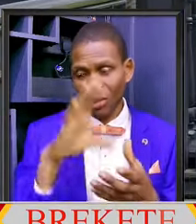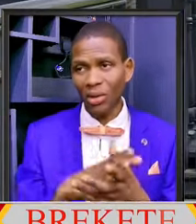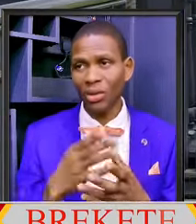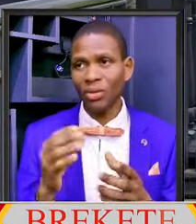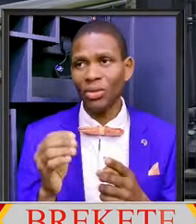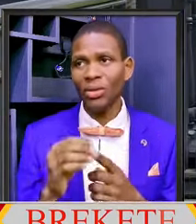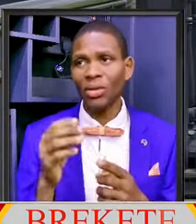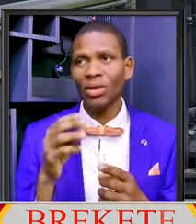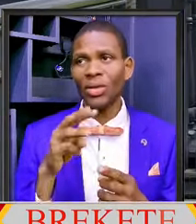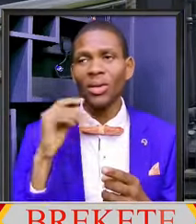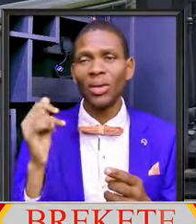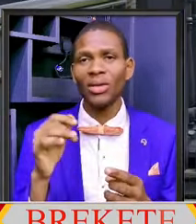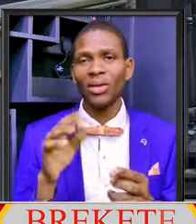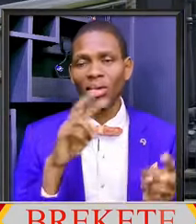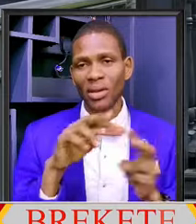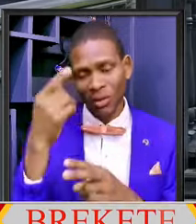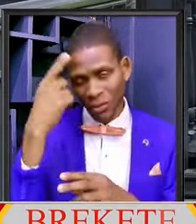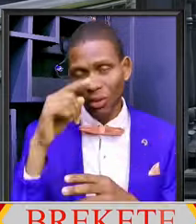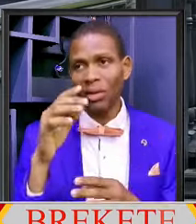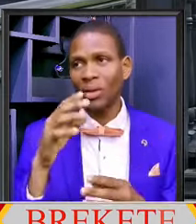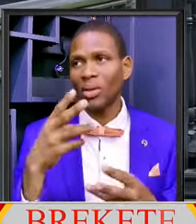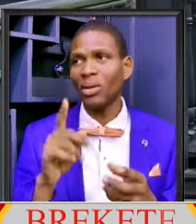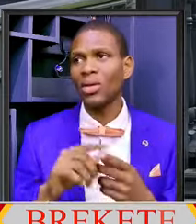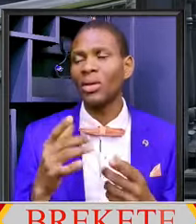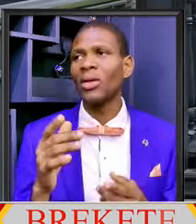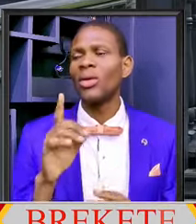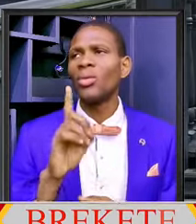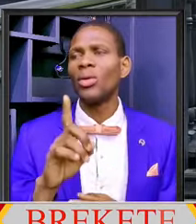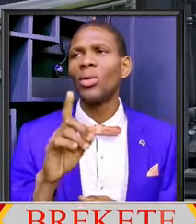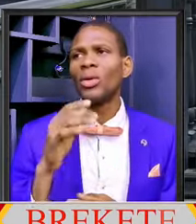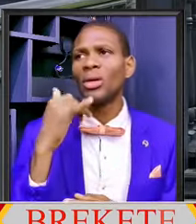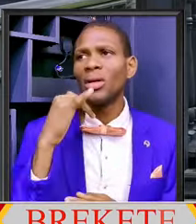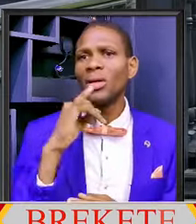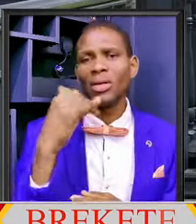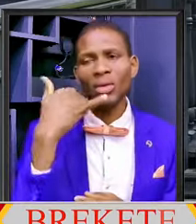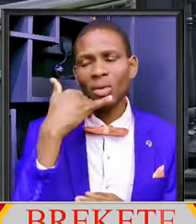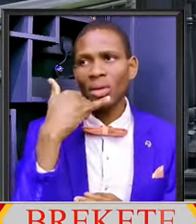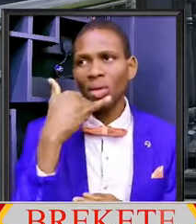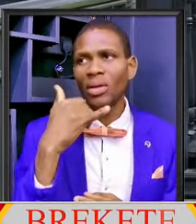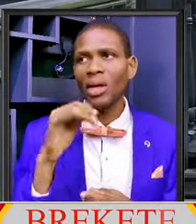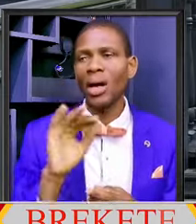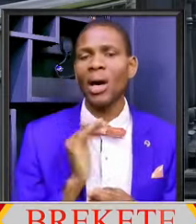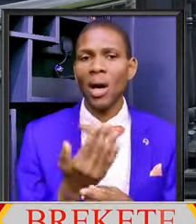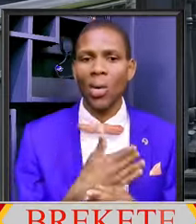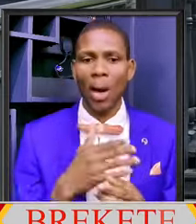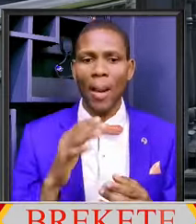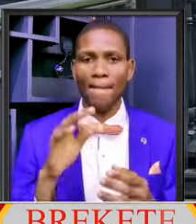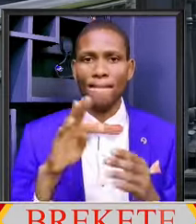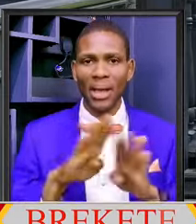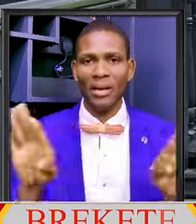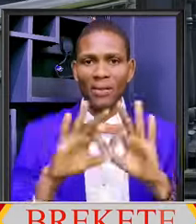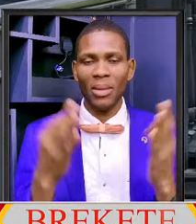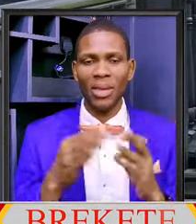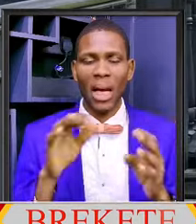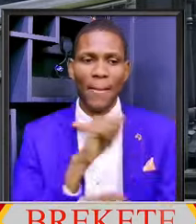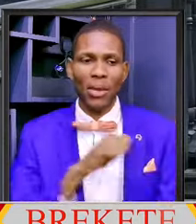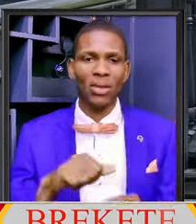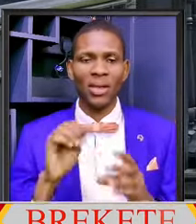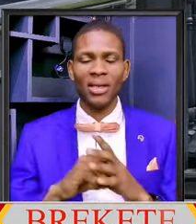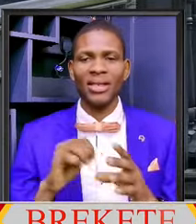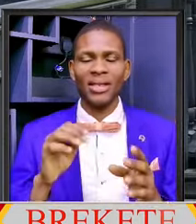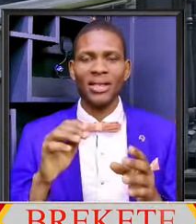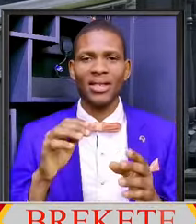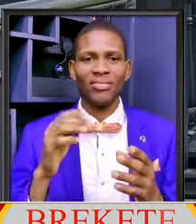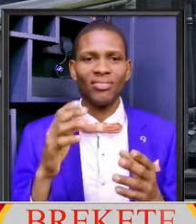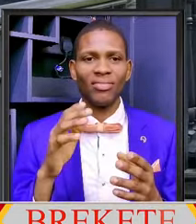find way to come on, Mama. One thank of you. Your children. Our Brekete family ambassador in Lagos, Ambassador Lawal. Hello, what